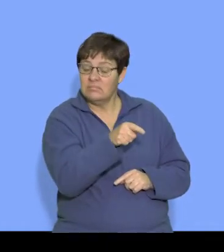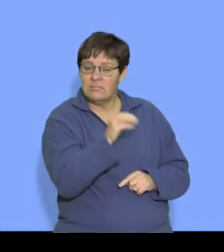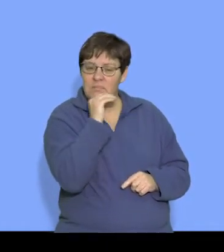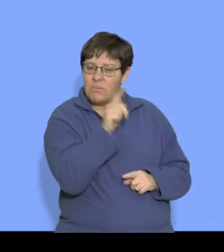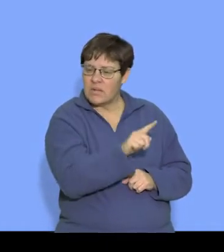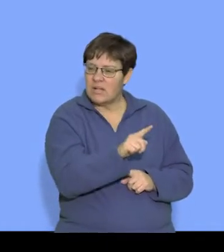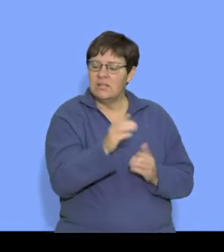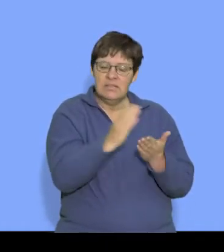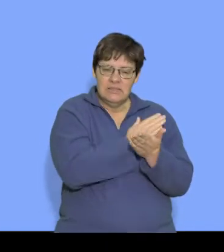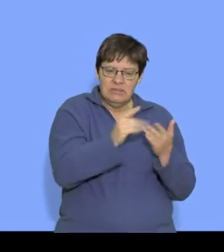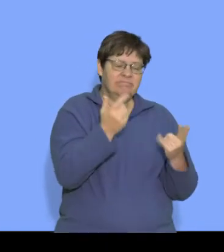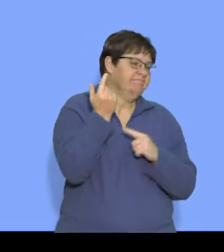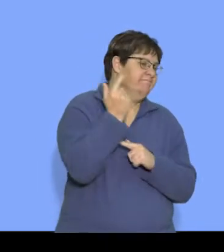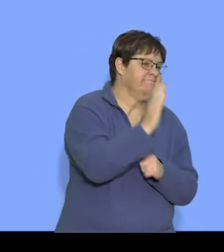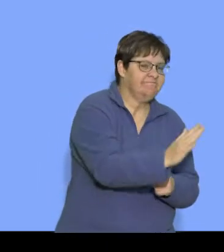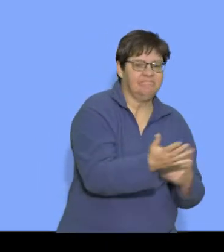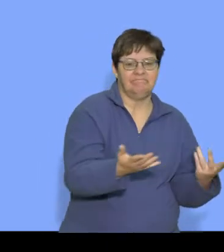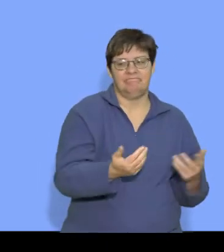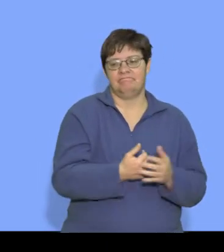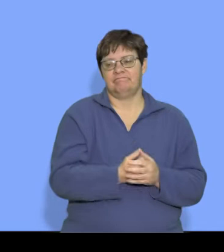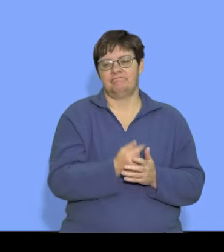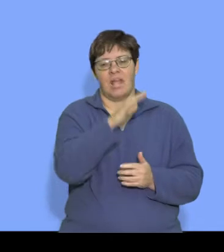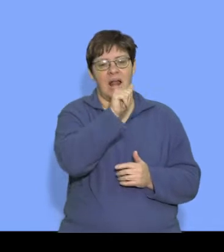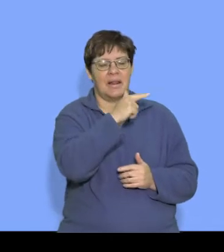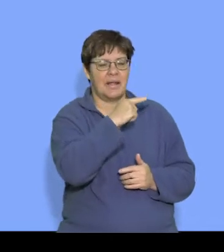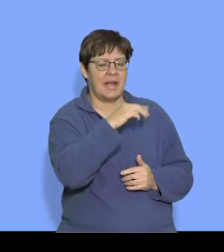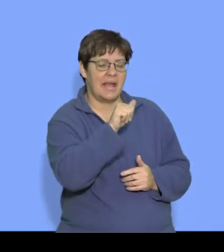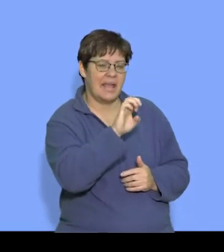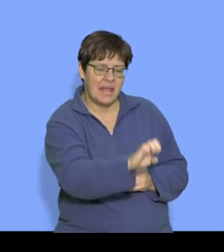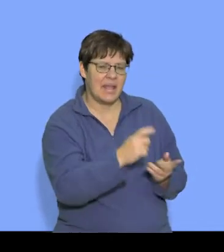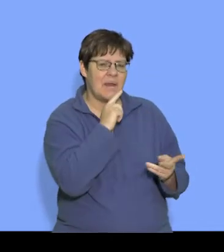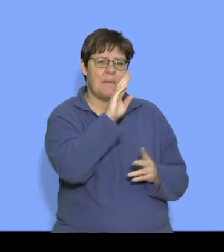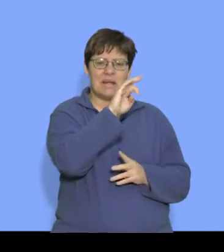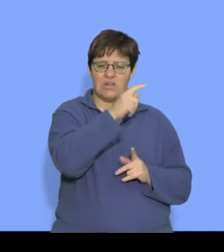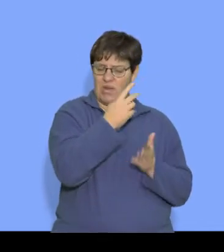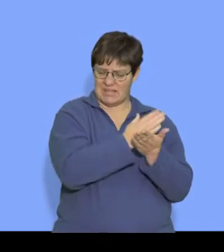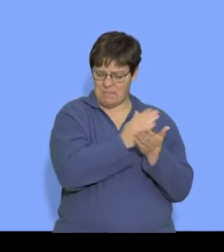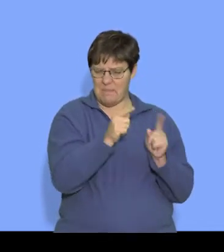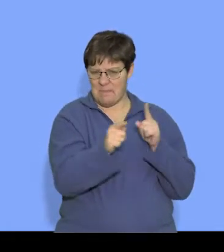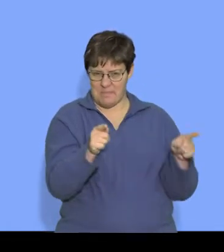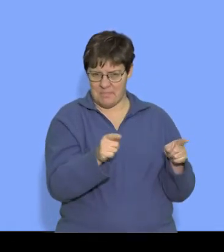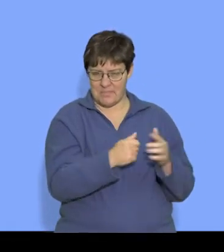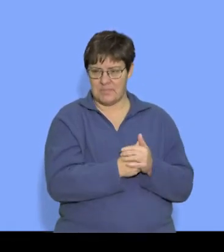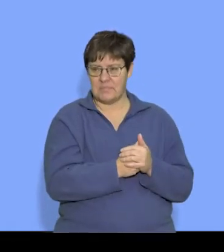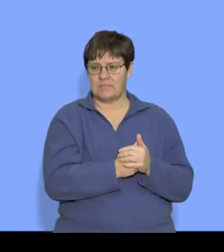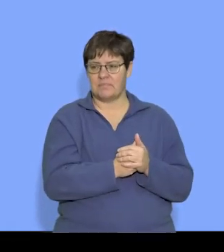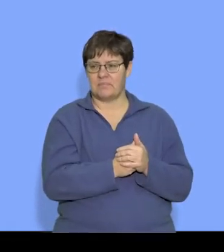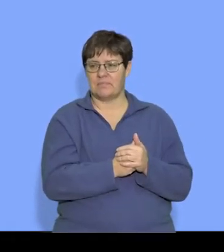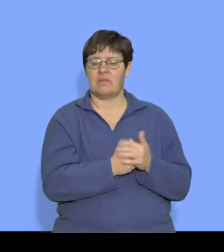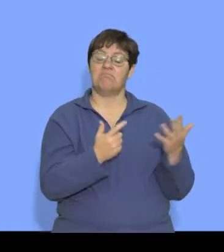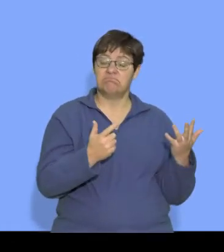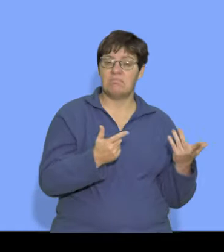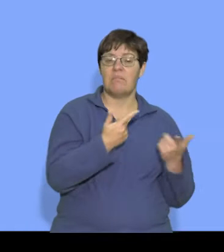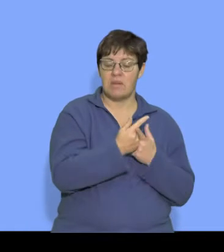points to certain organisms such as plants, algae, and some bacteria, like your cyanobacteria, those